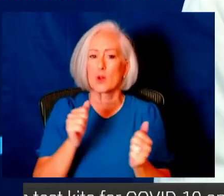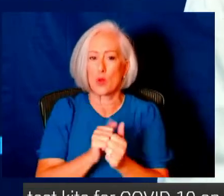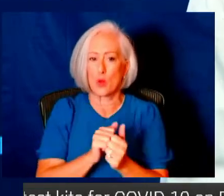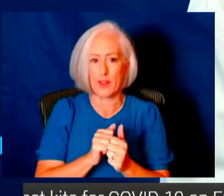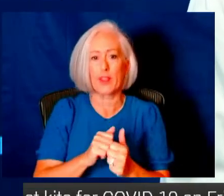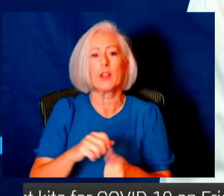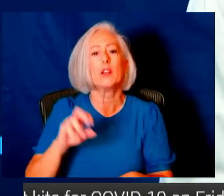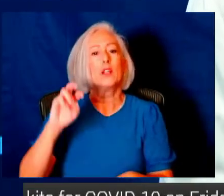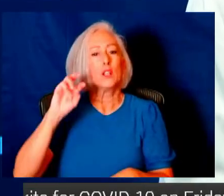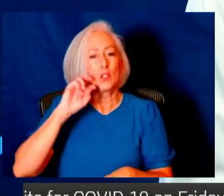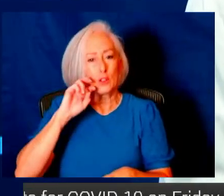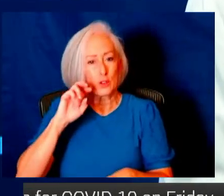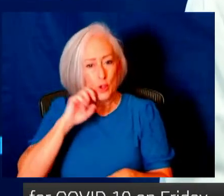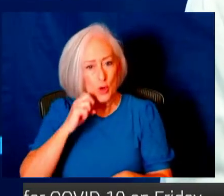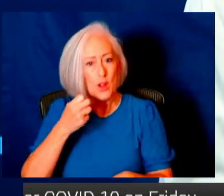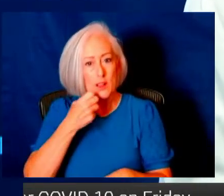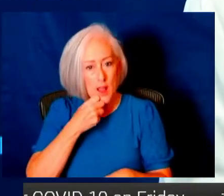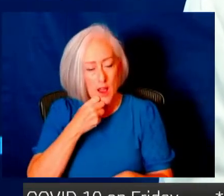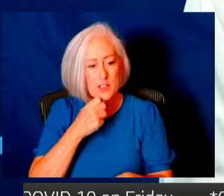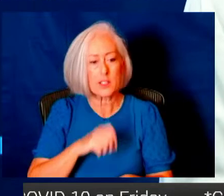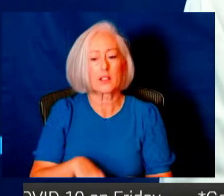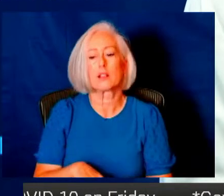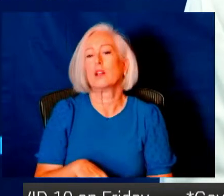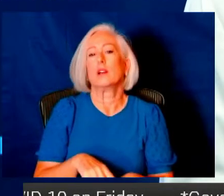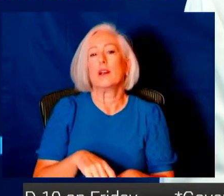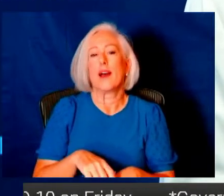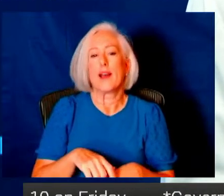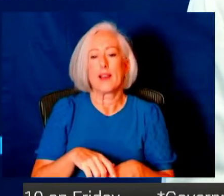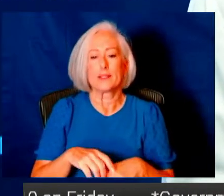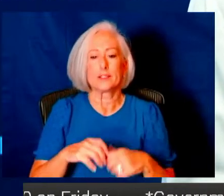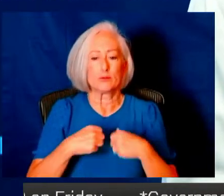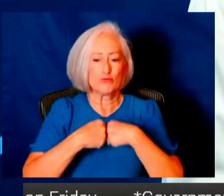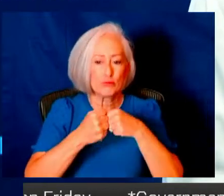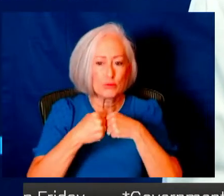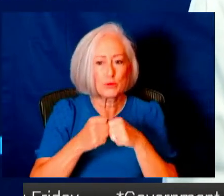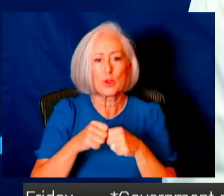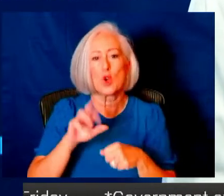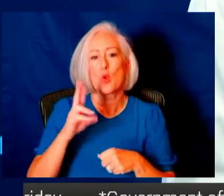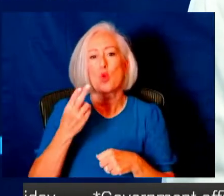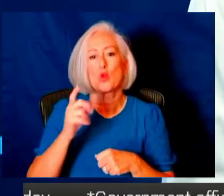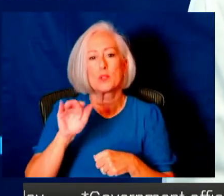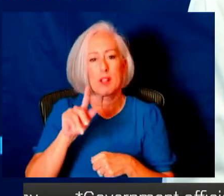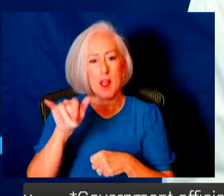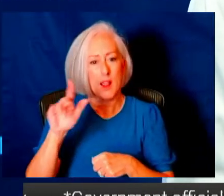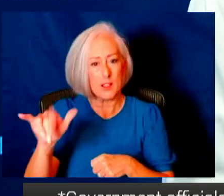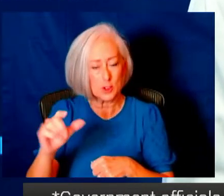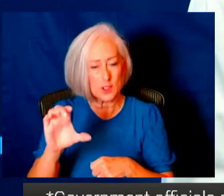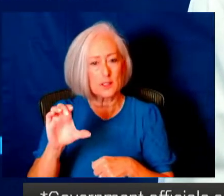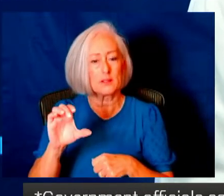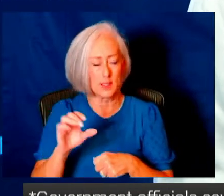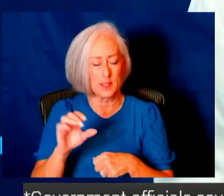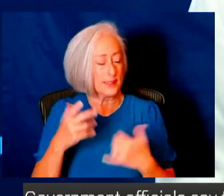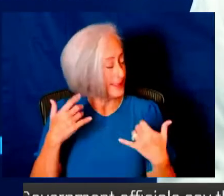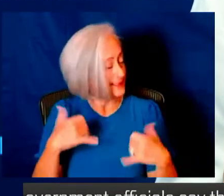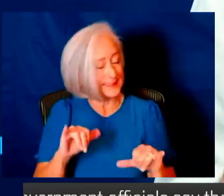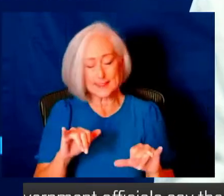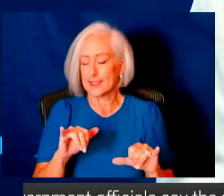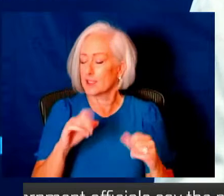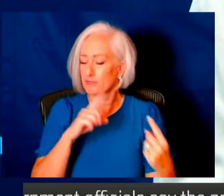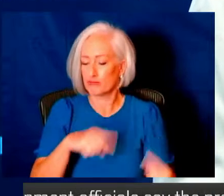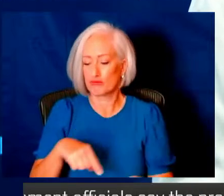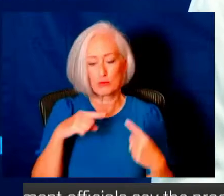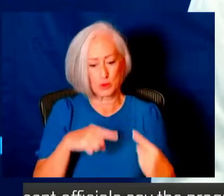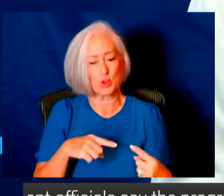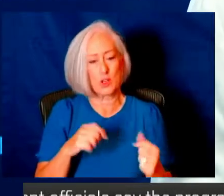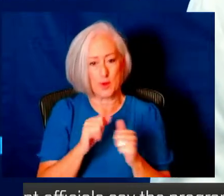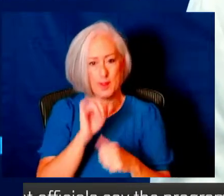rheumatologic changes. Yeah, COVID's real, it's still real, and we know how to stay safe from it. And the good news is, as we've talked about, the